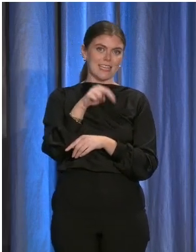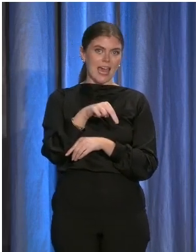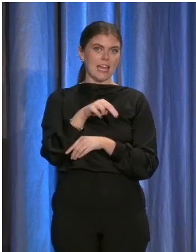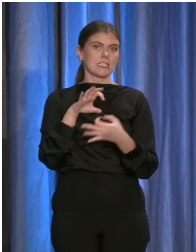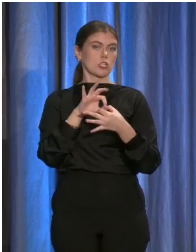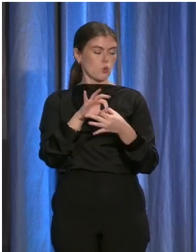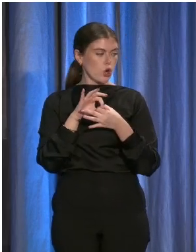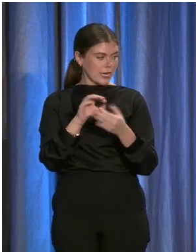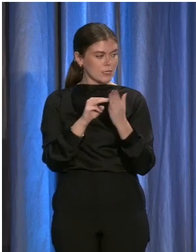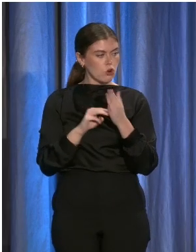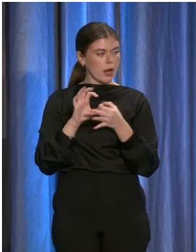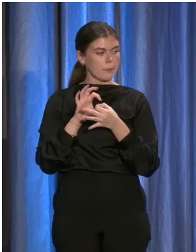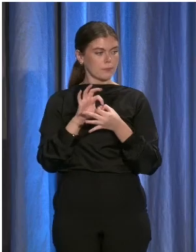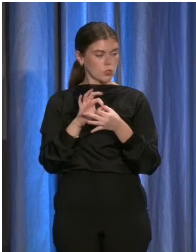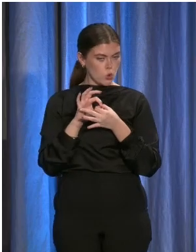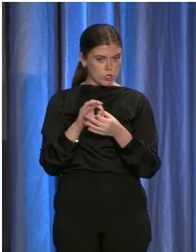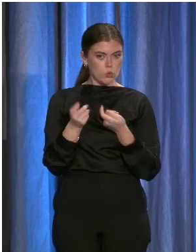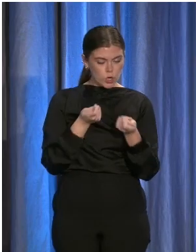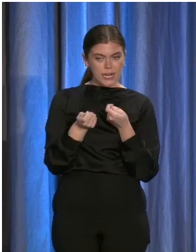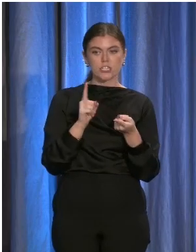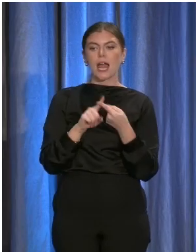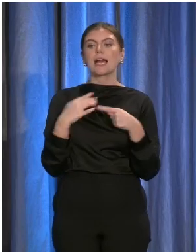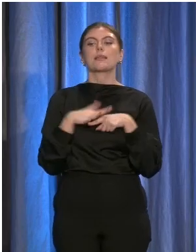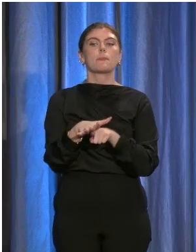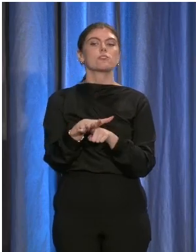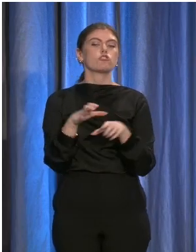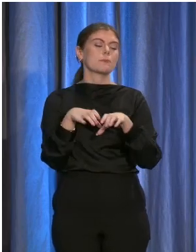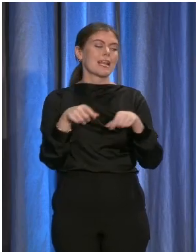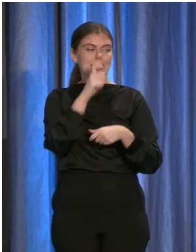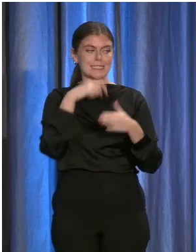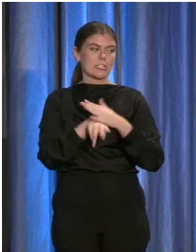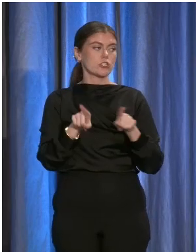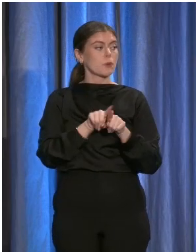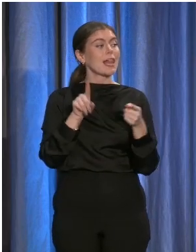learning programme coordinator. Of course, there are mainstream class teachers